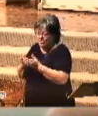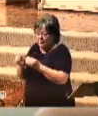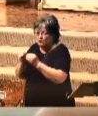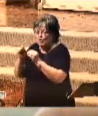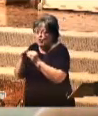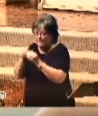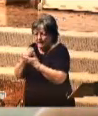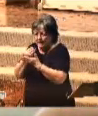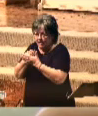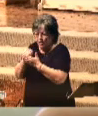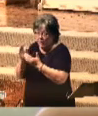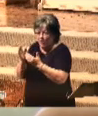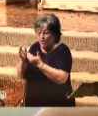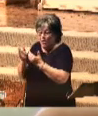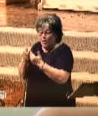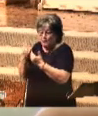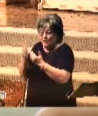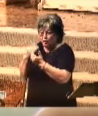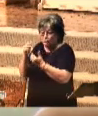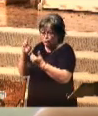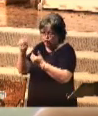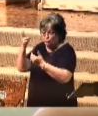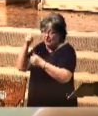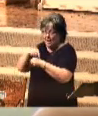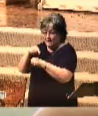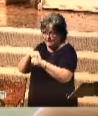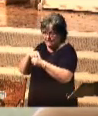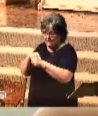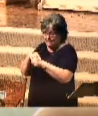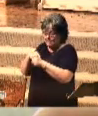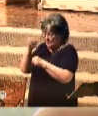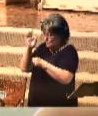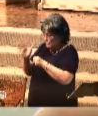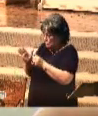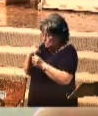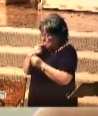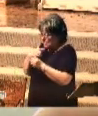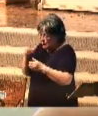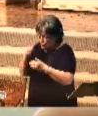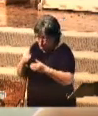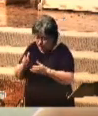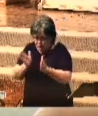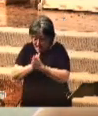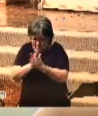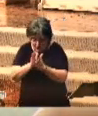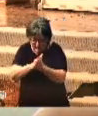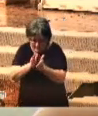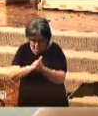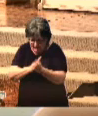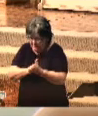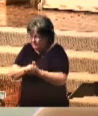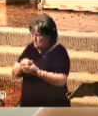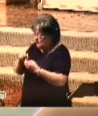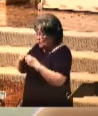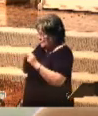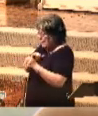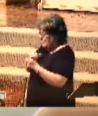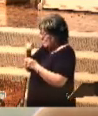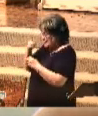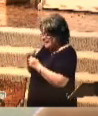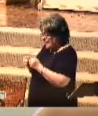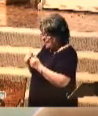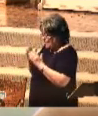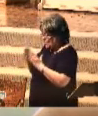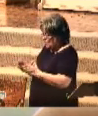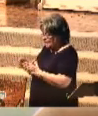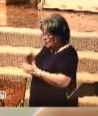was saying, wow, well, praise God. That's great. Congratulations. He said, yeah, but there's a problem. You see, I've been a tither,